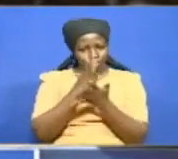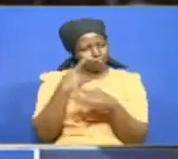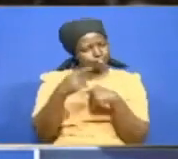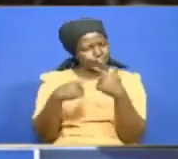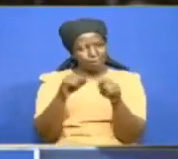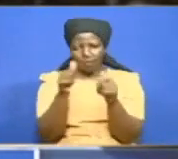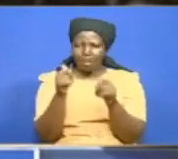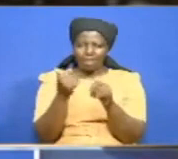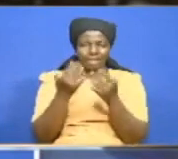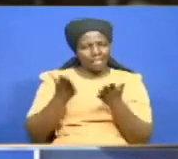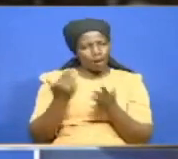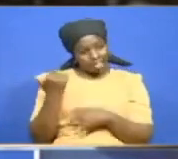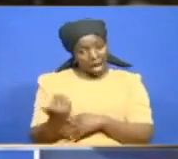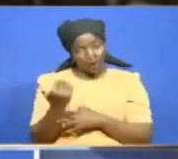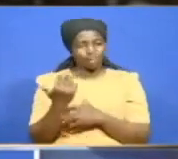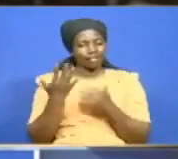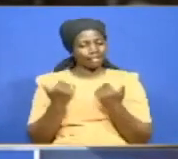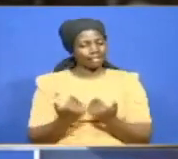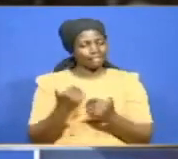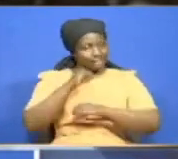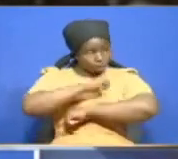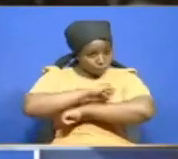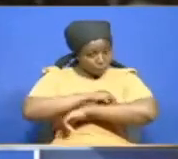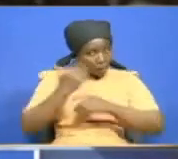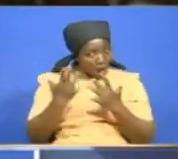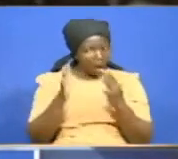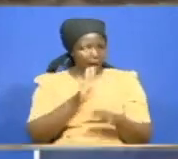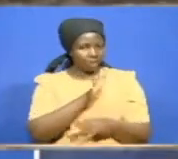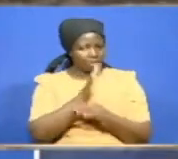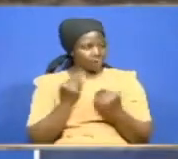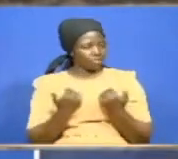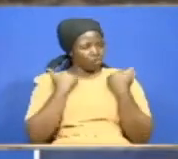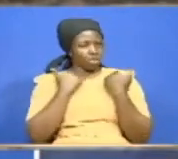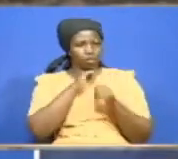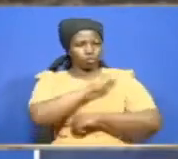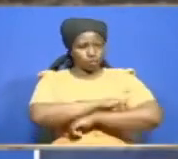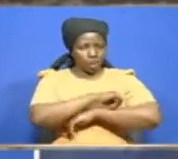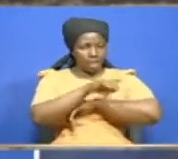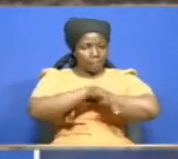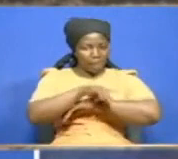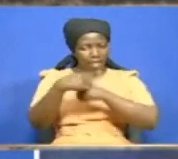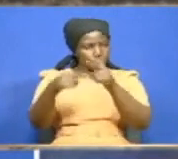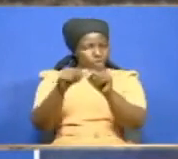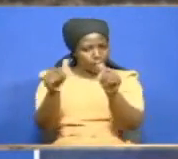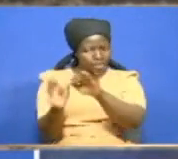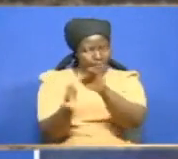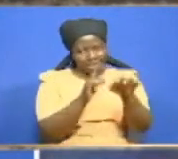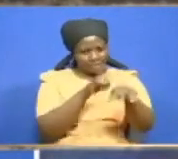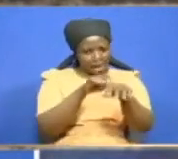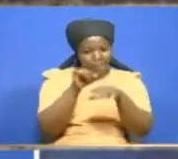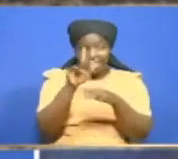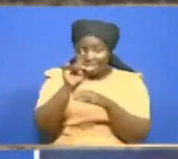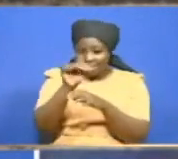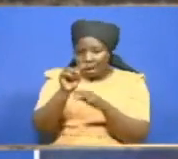Mtoto wangu mwanzo anasoma mbodi saa hii, primary, na anaendelea vizuri. On completion, the Thwake multi-purpose